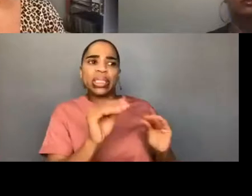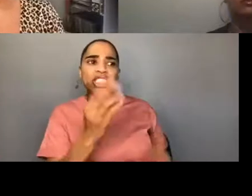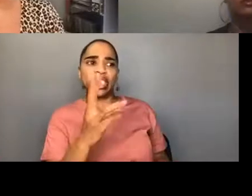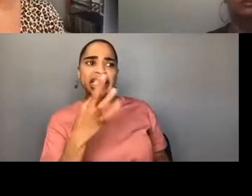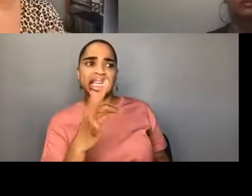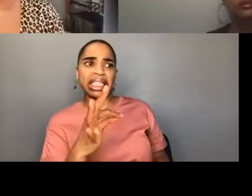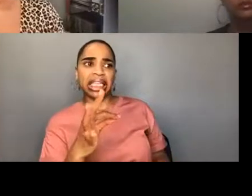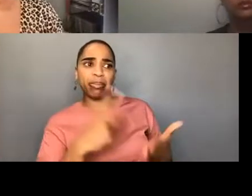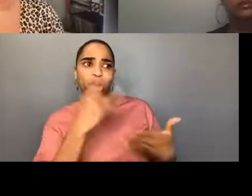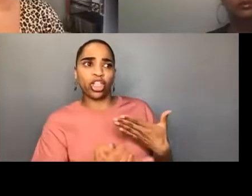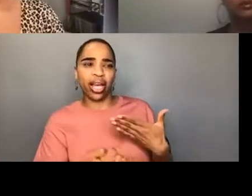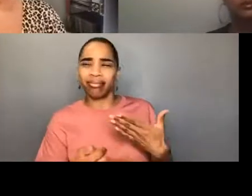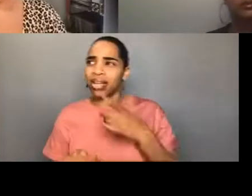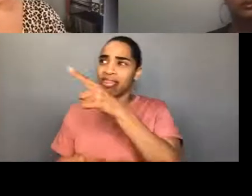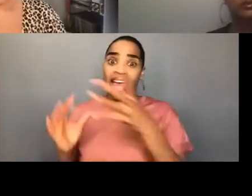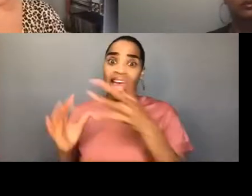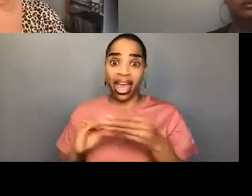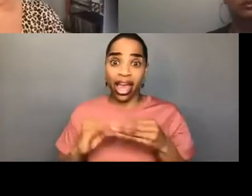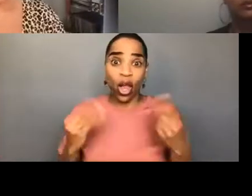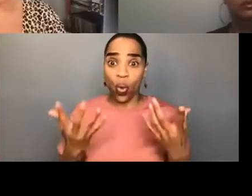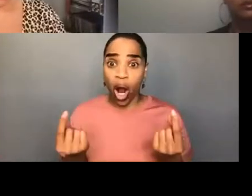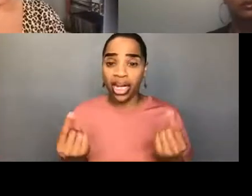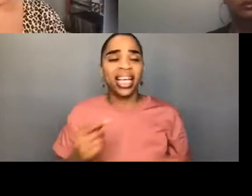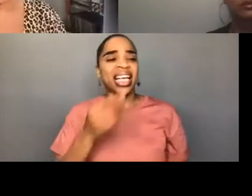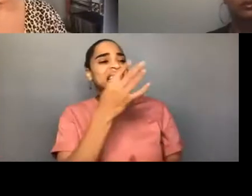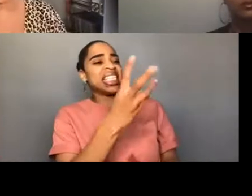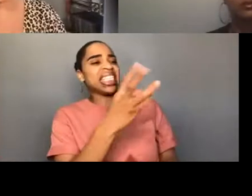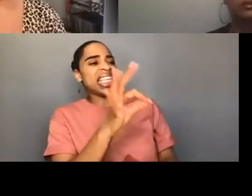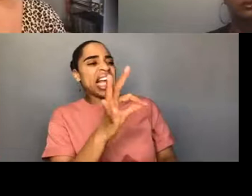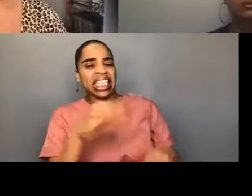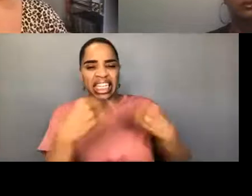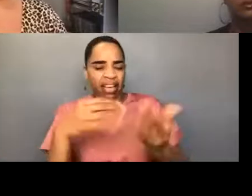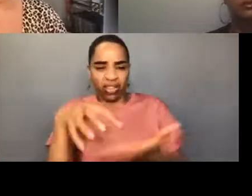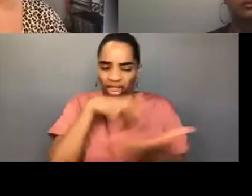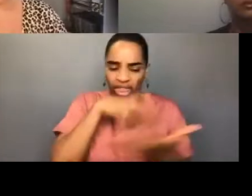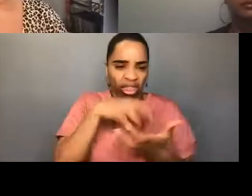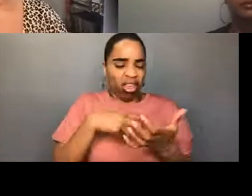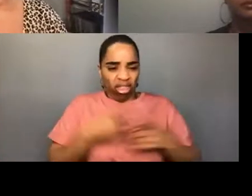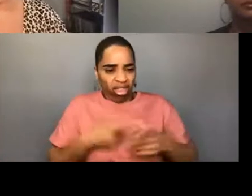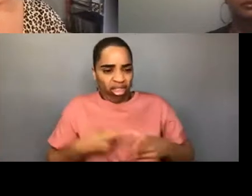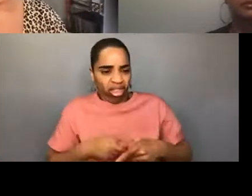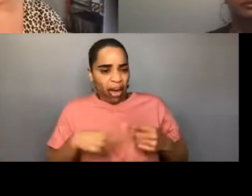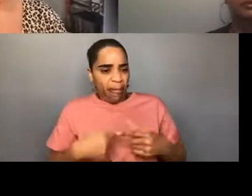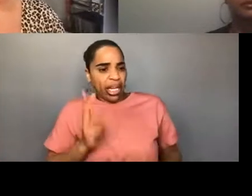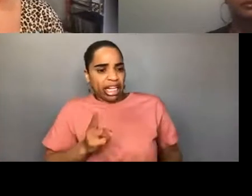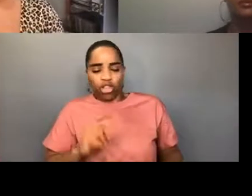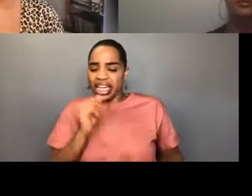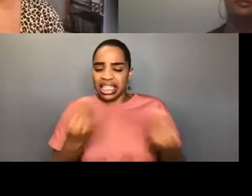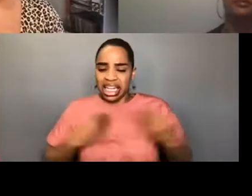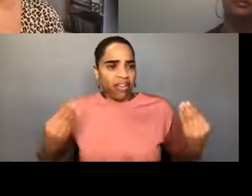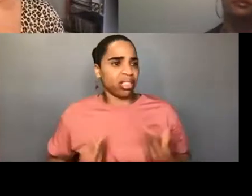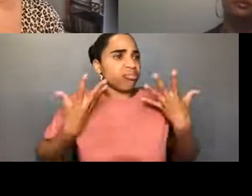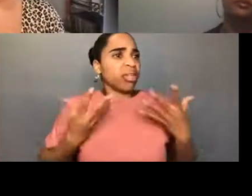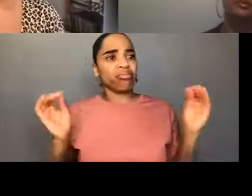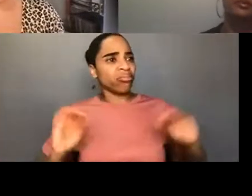Project. And what they're saying is the 1619 Project is a divisive history. It doesn't uplift American exceptionalism. And